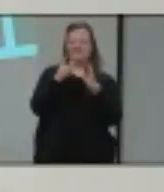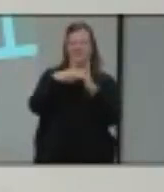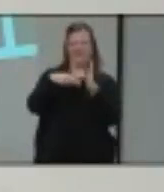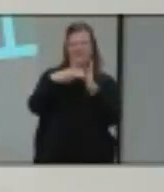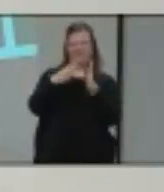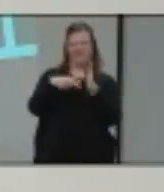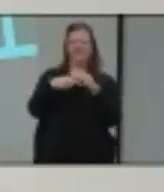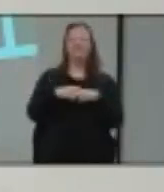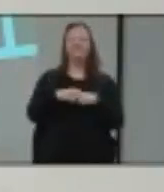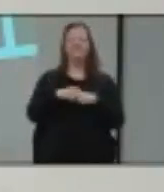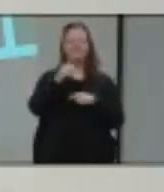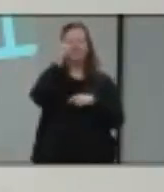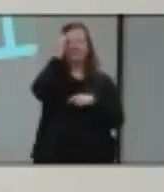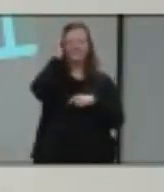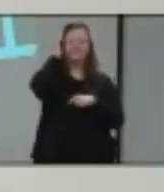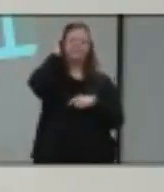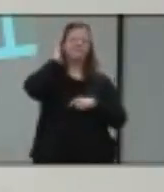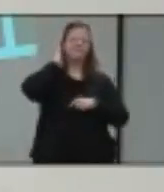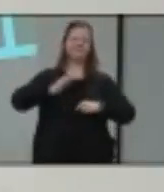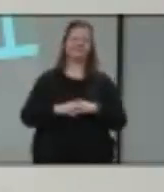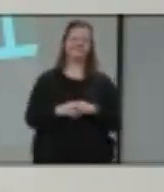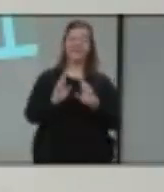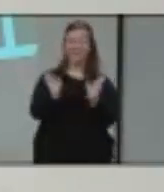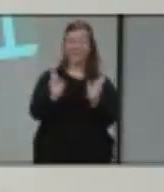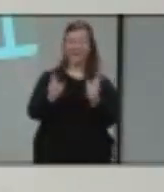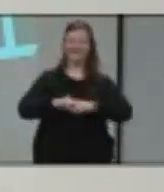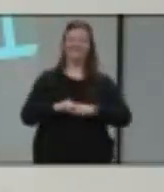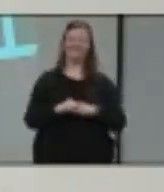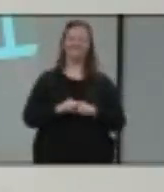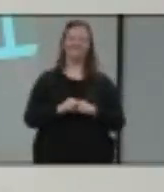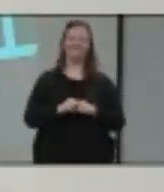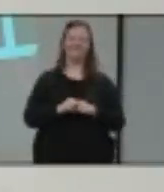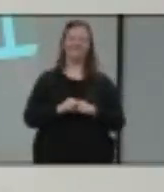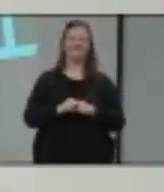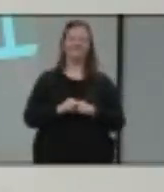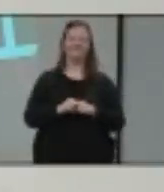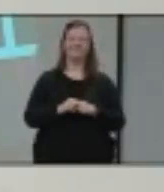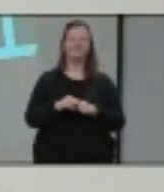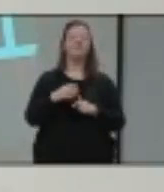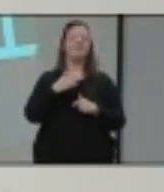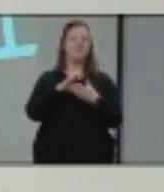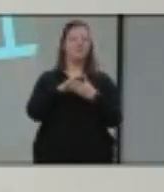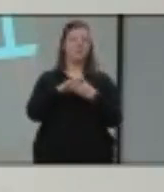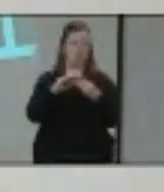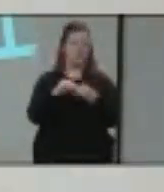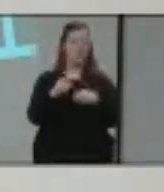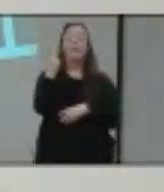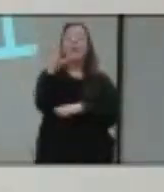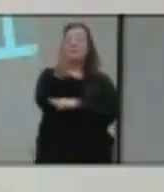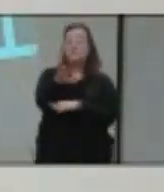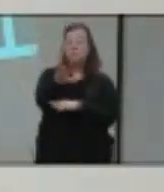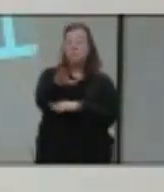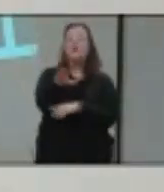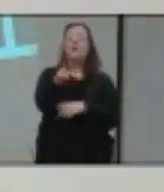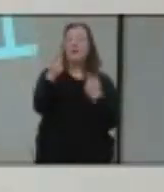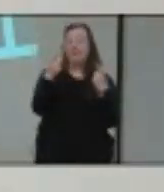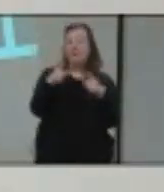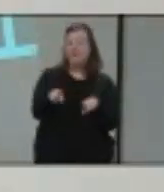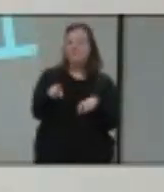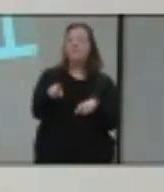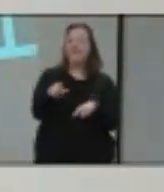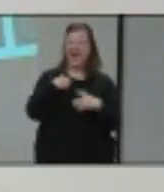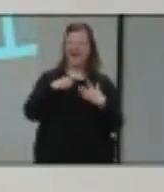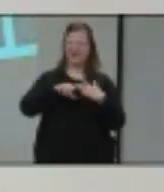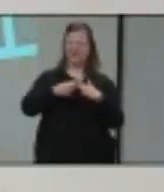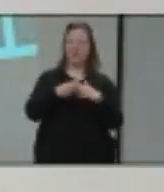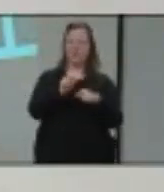of Your Kind. Here we go. One afternoon, after I had transitioned to the 1 p.m. to